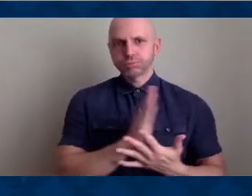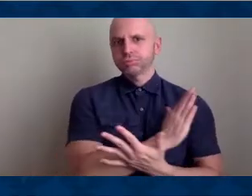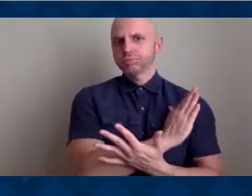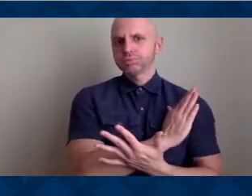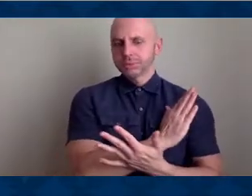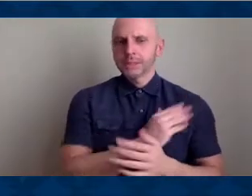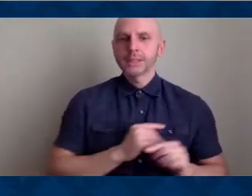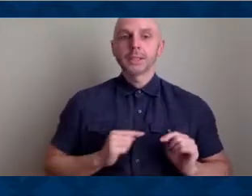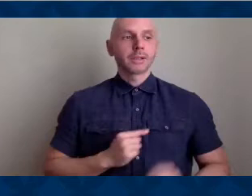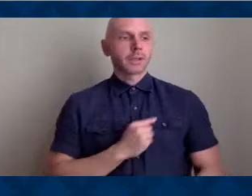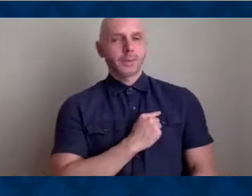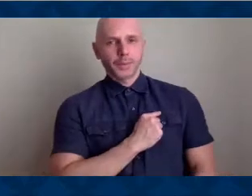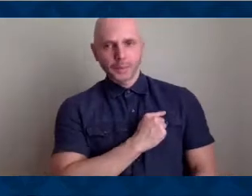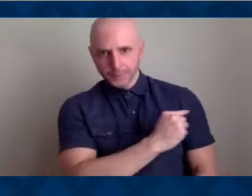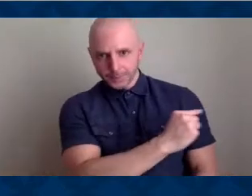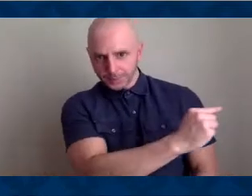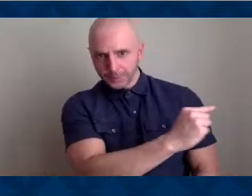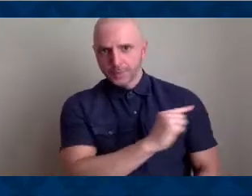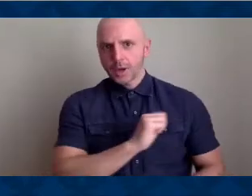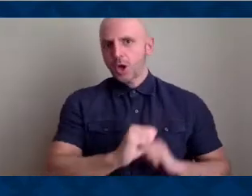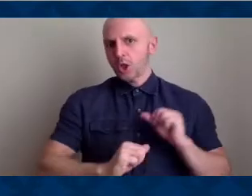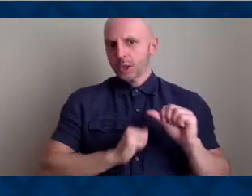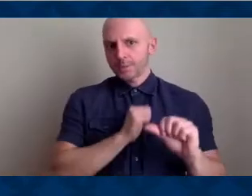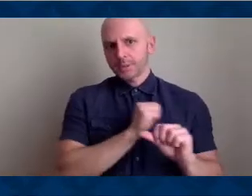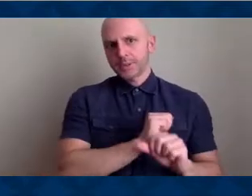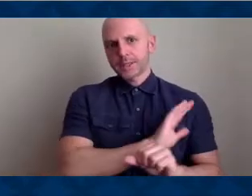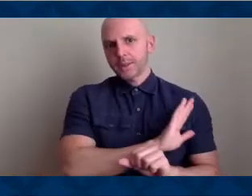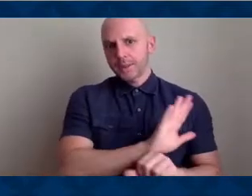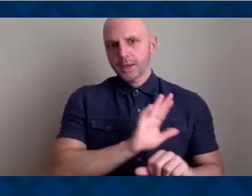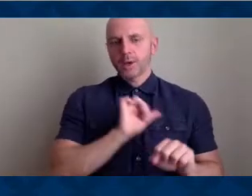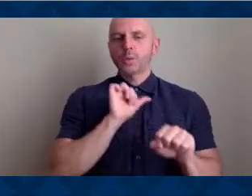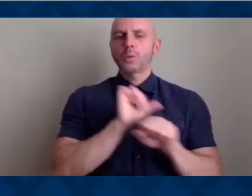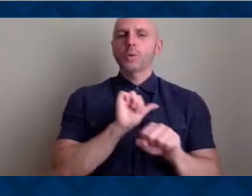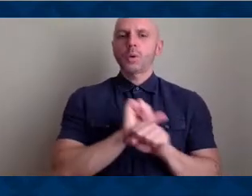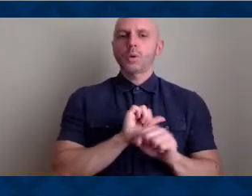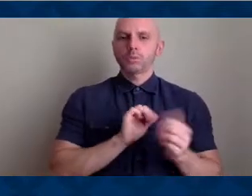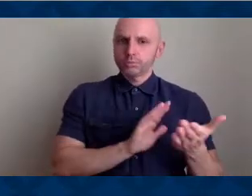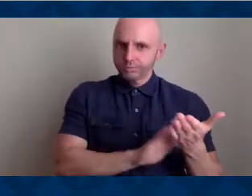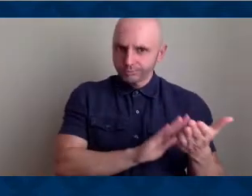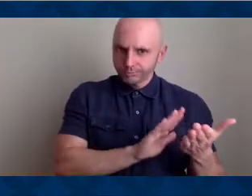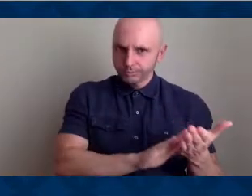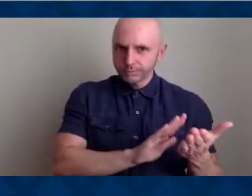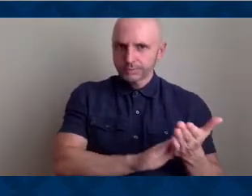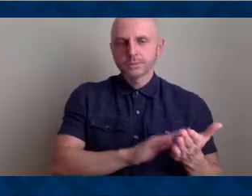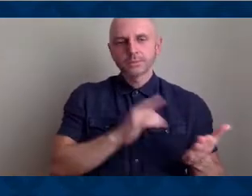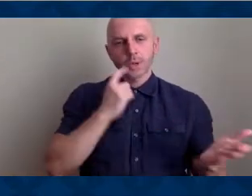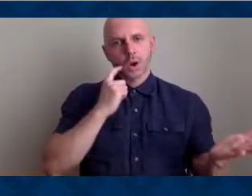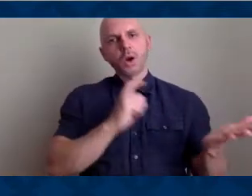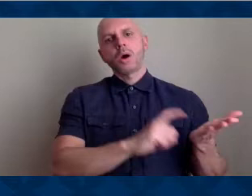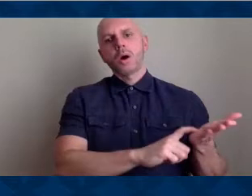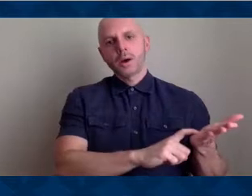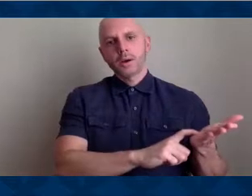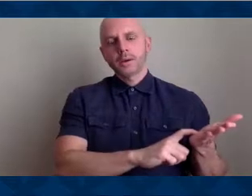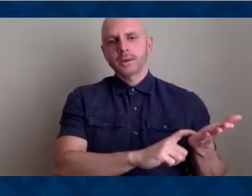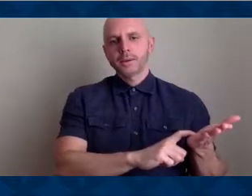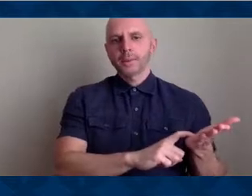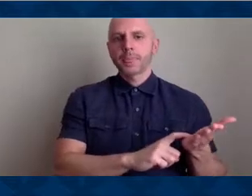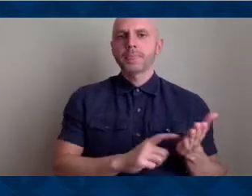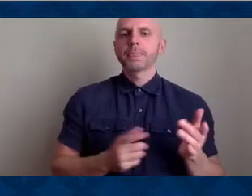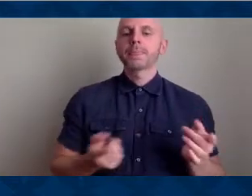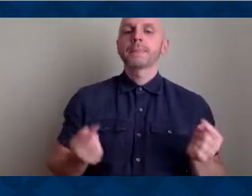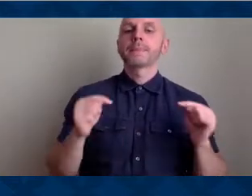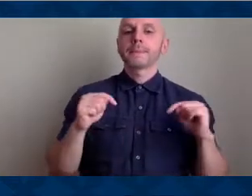honor all of these alumni for their work. And I just want to say this is just